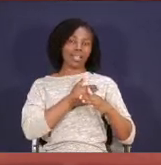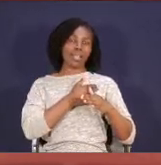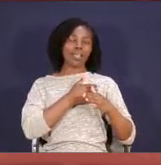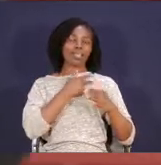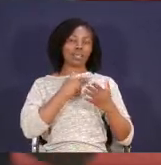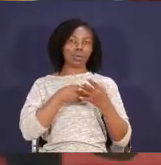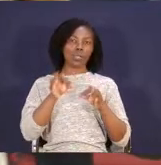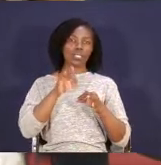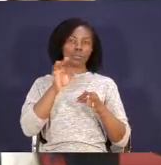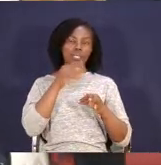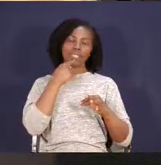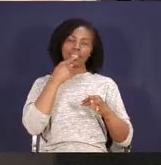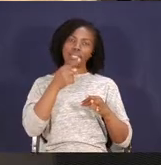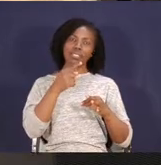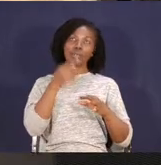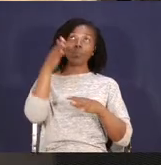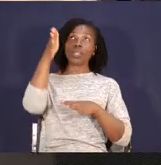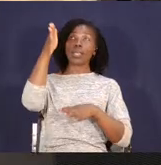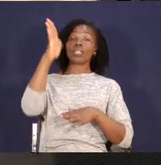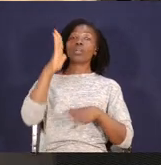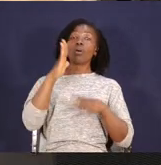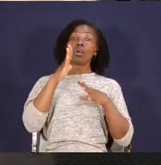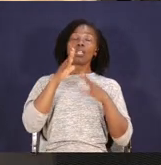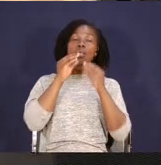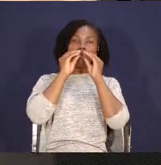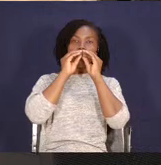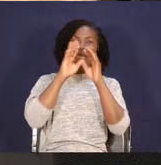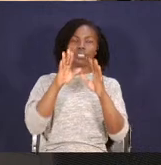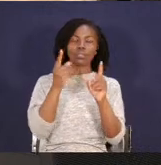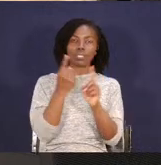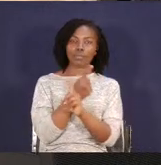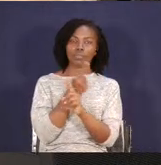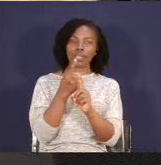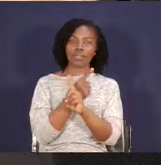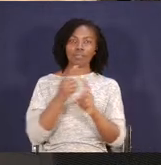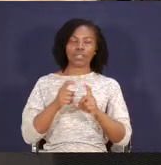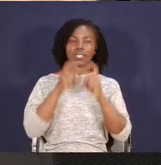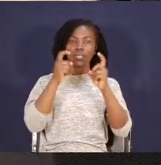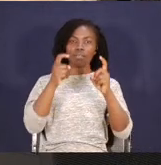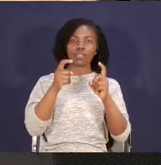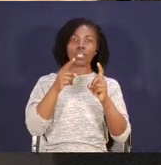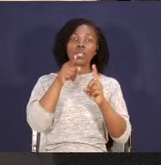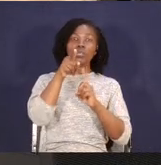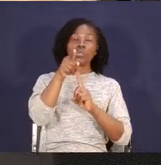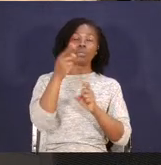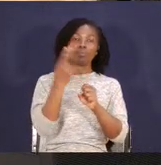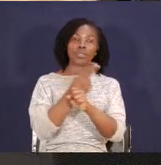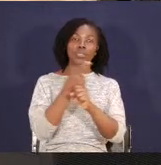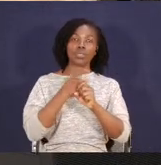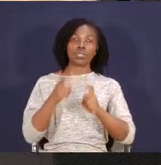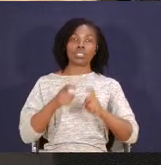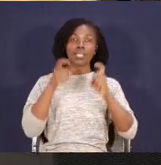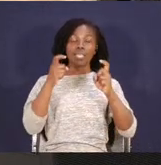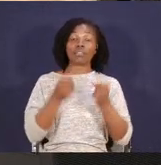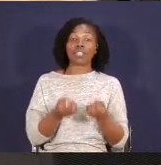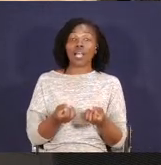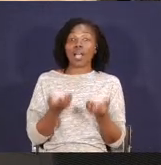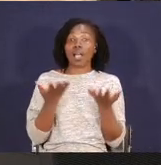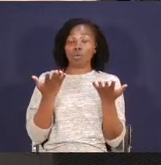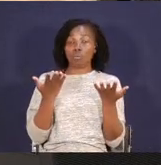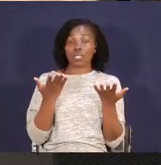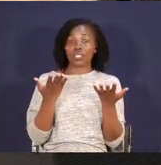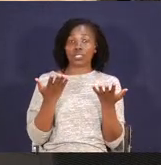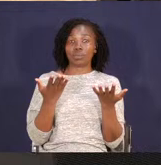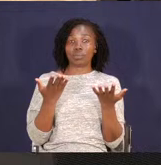this, God gave you that, God gave you this other thing. How far have you done with this one? How far have you gone with this one?" And there's